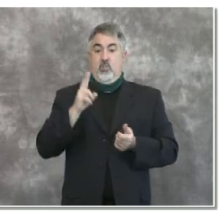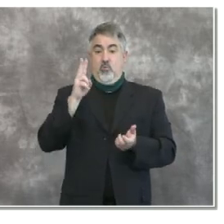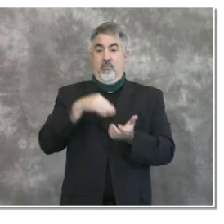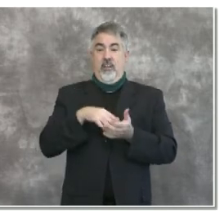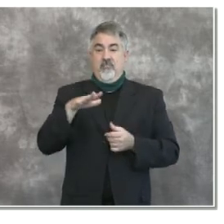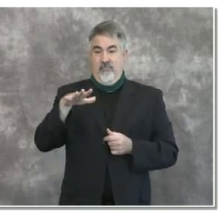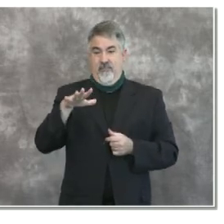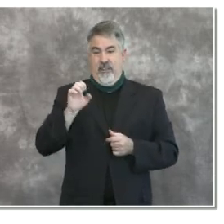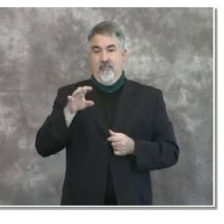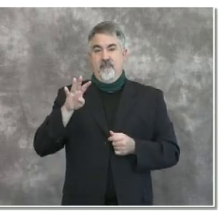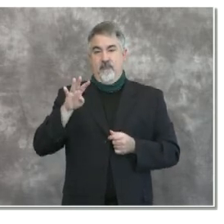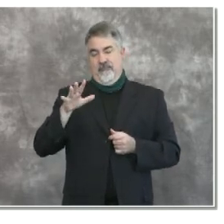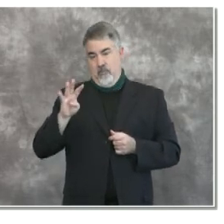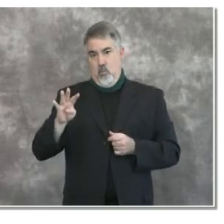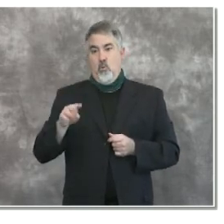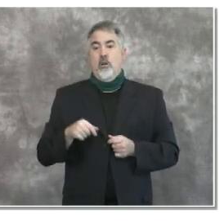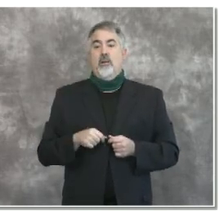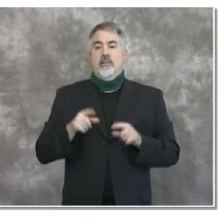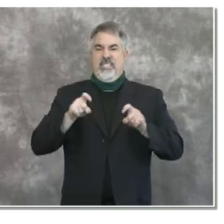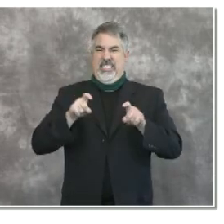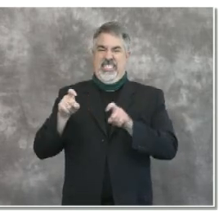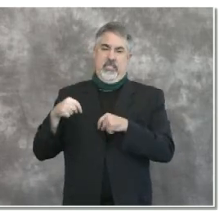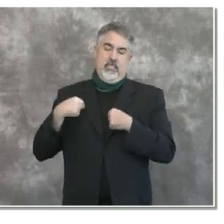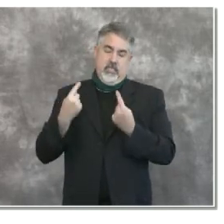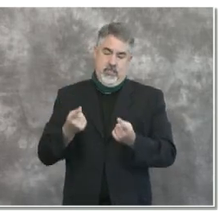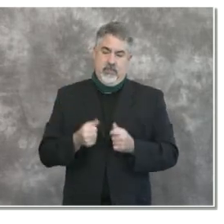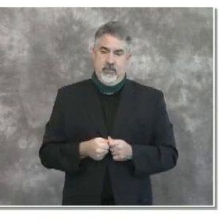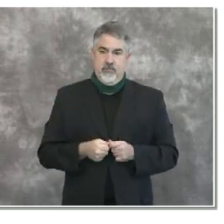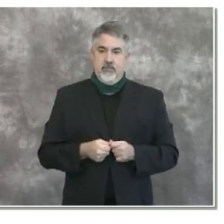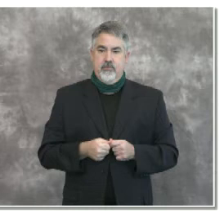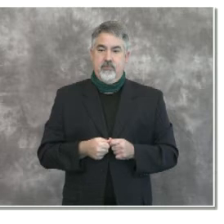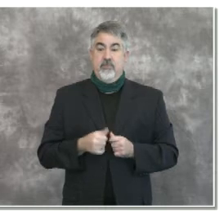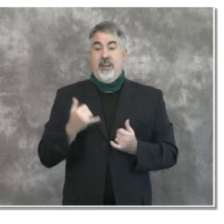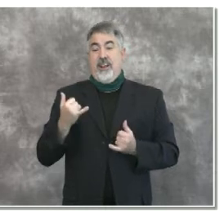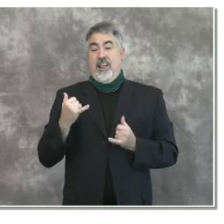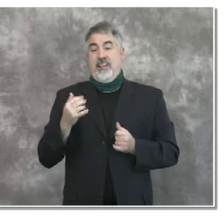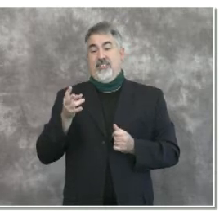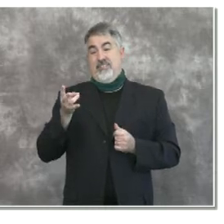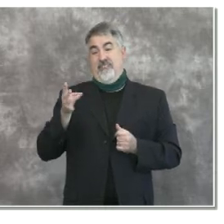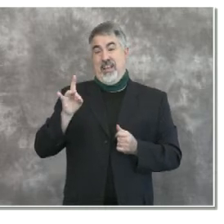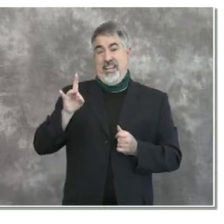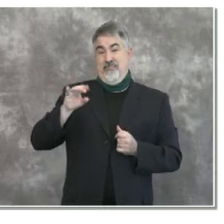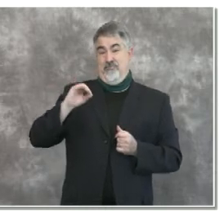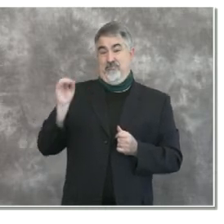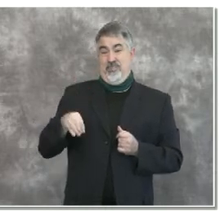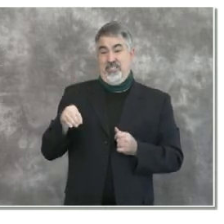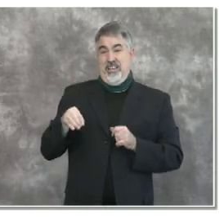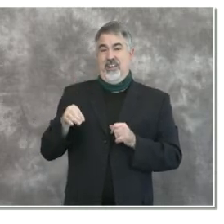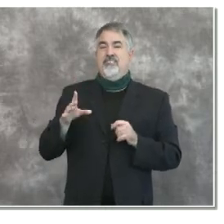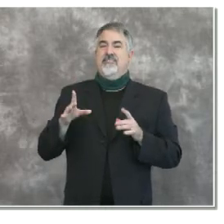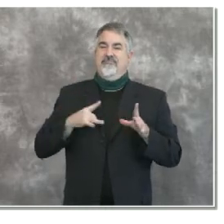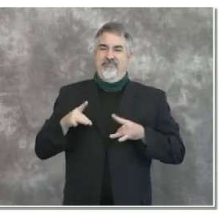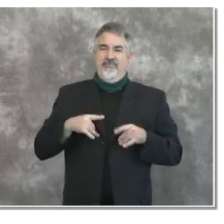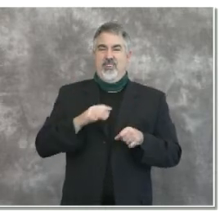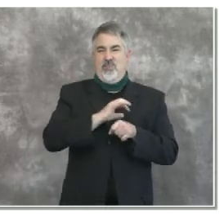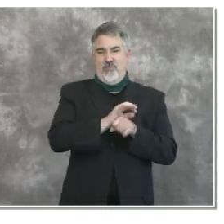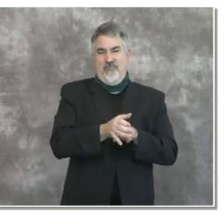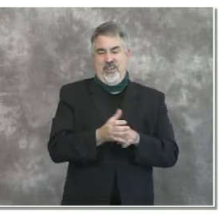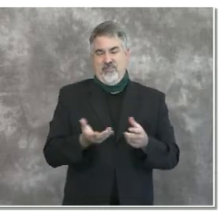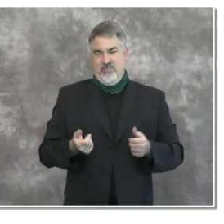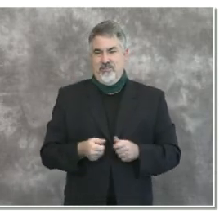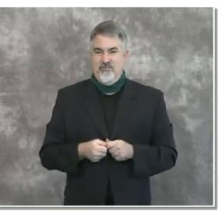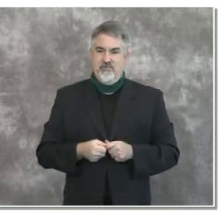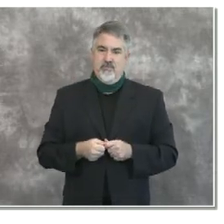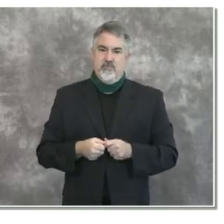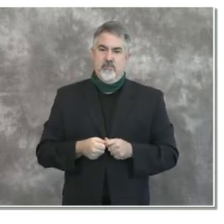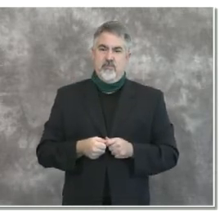at a 7% rate of positive versus total testing which is much better